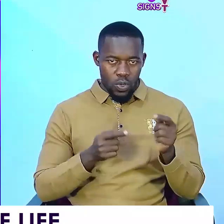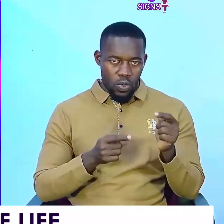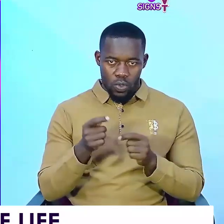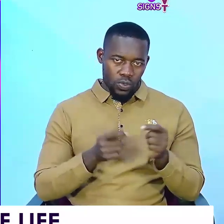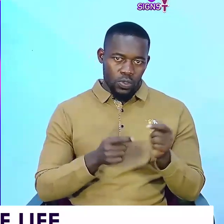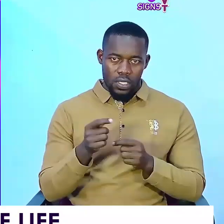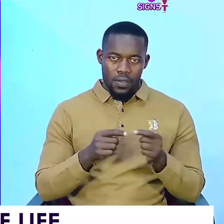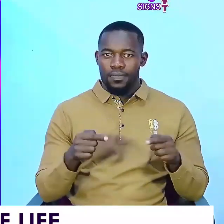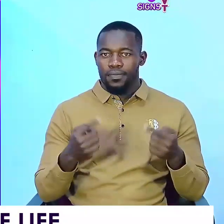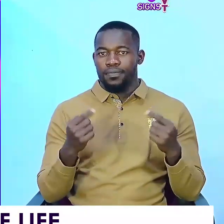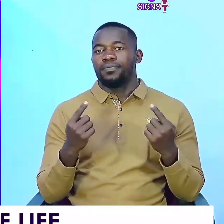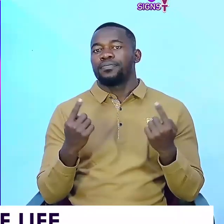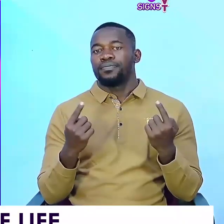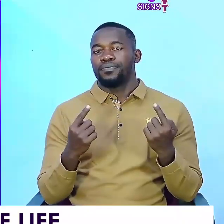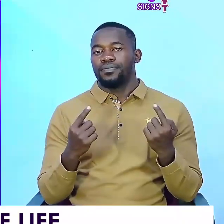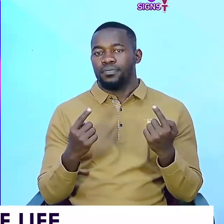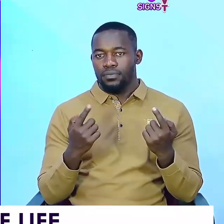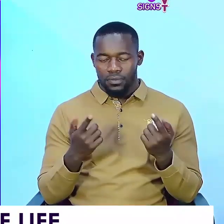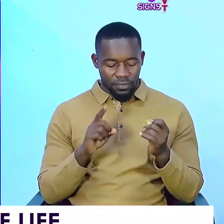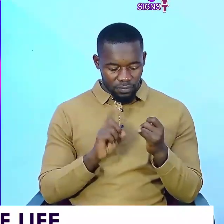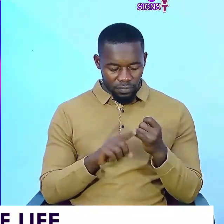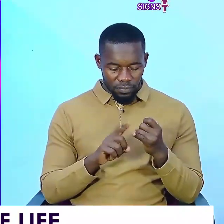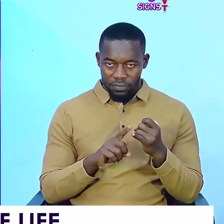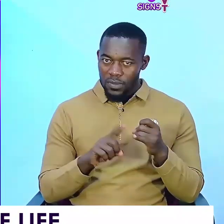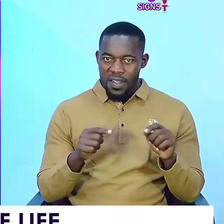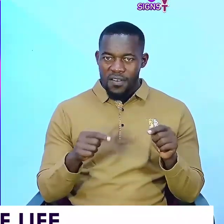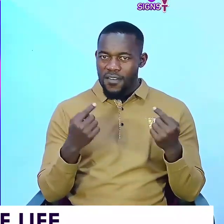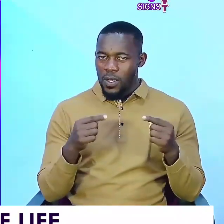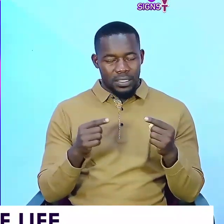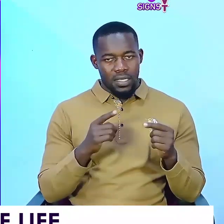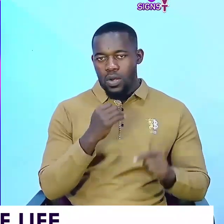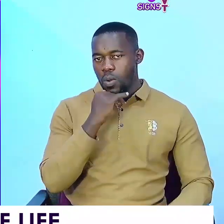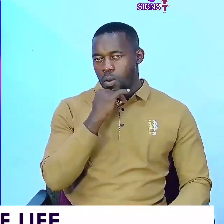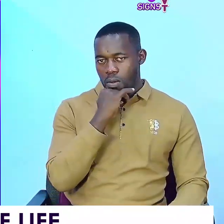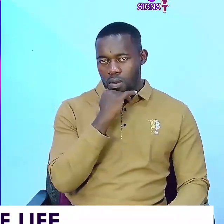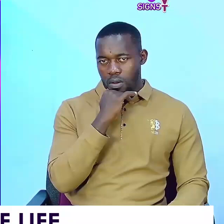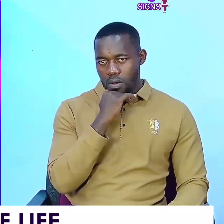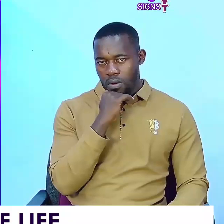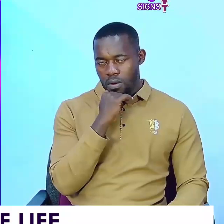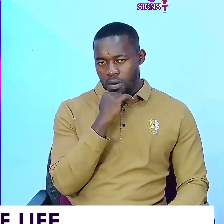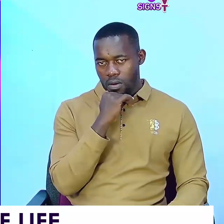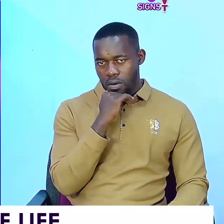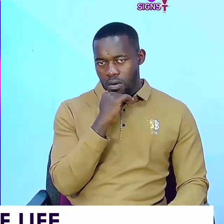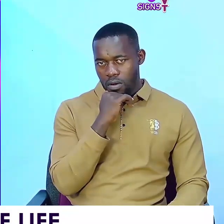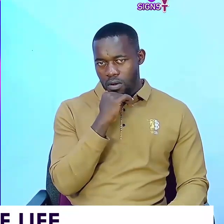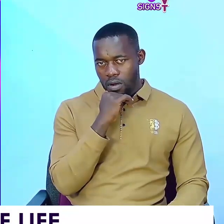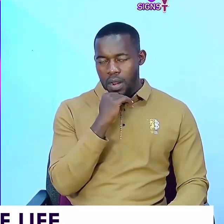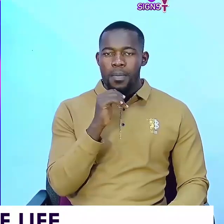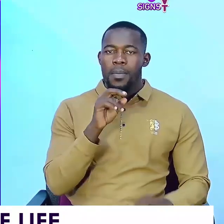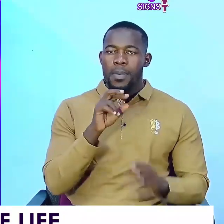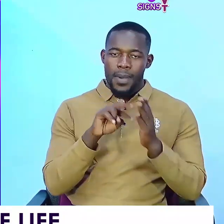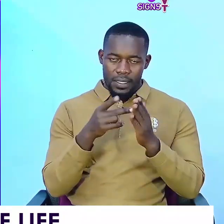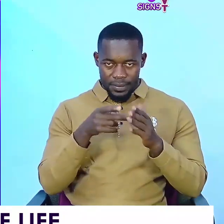to, violence, be it gender-based or whatever manner. There should be definitely boundaries against violence or